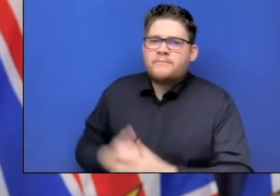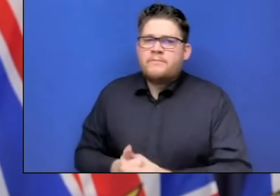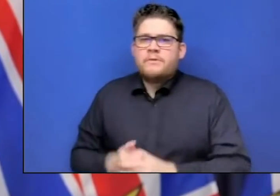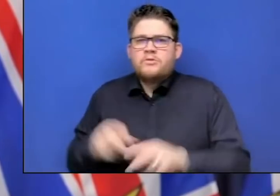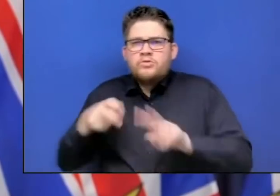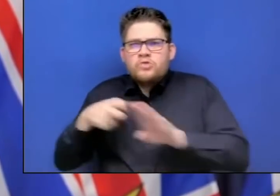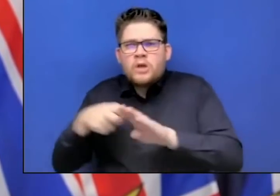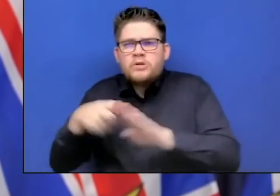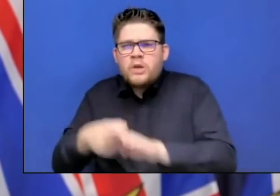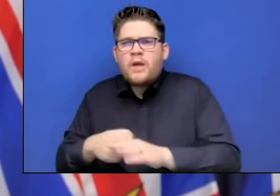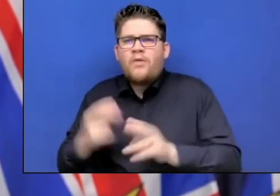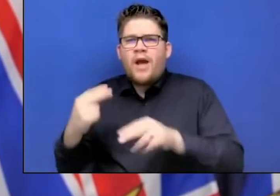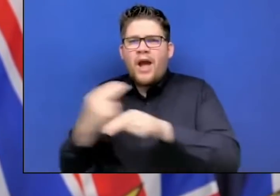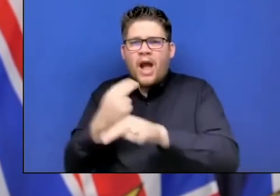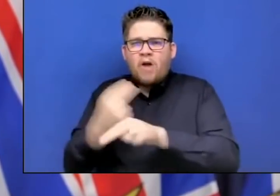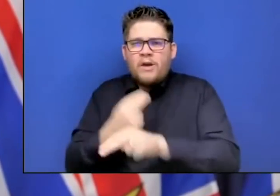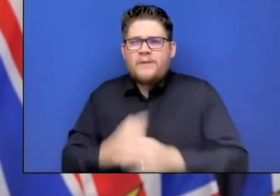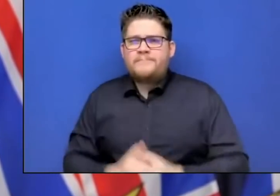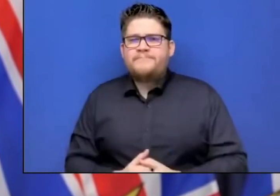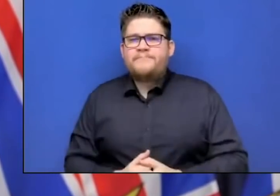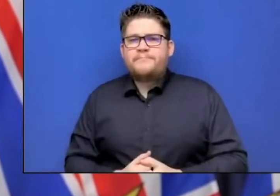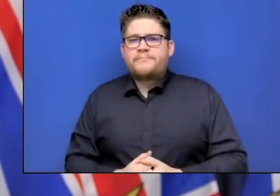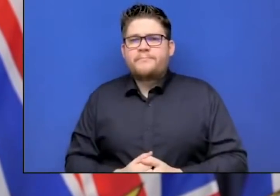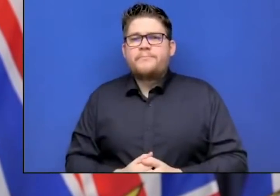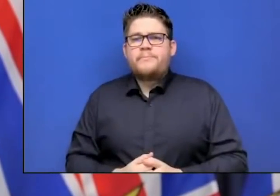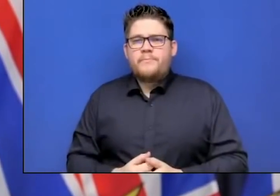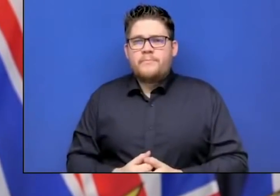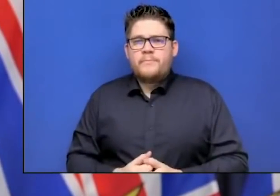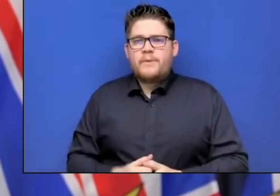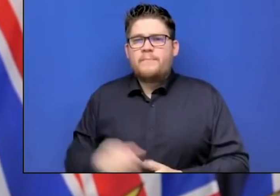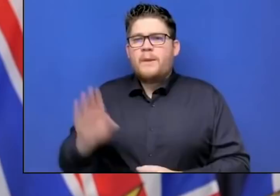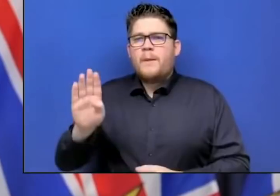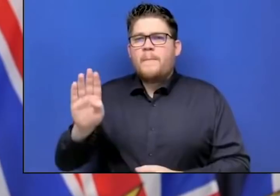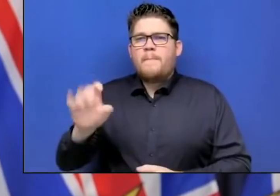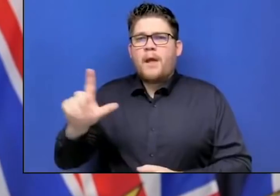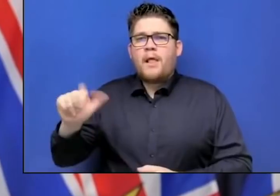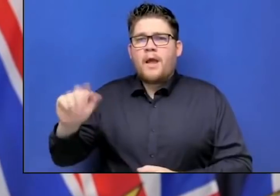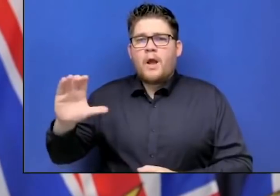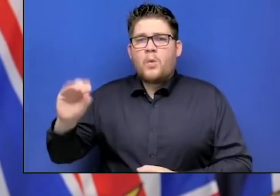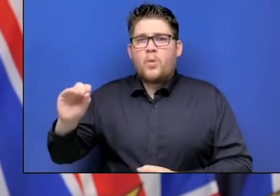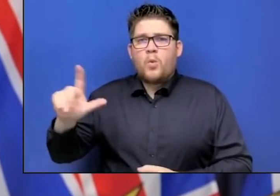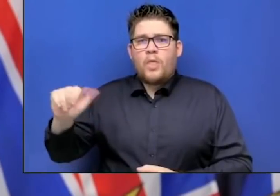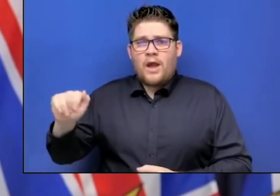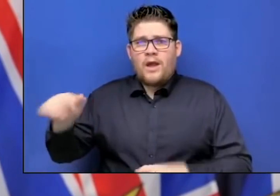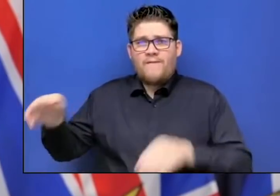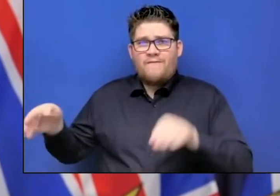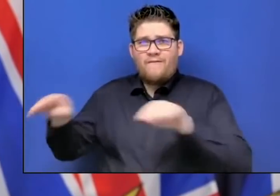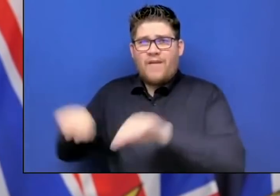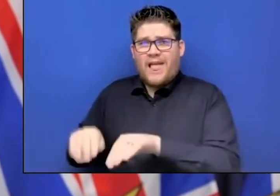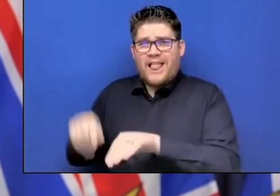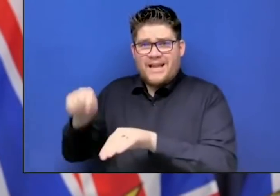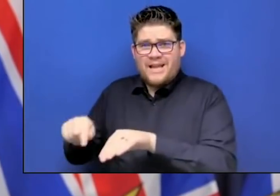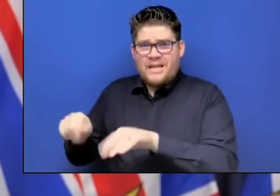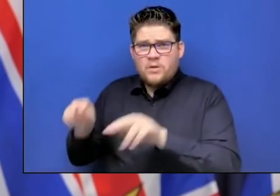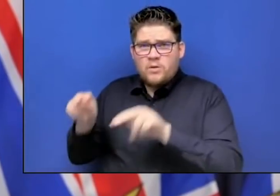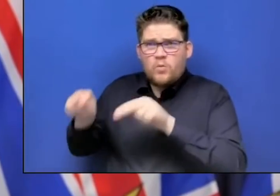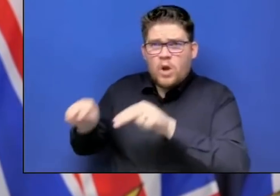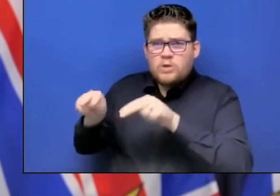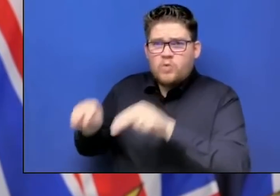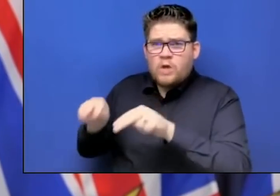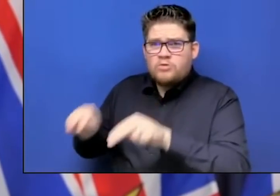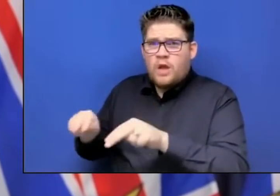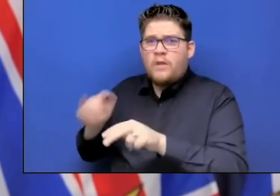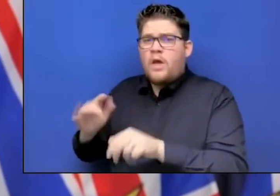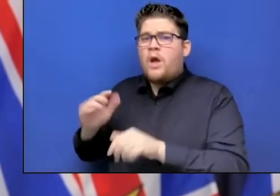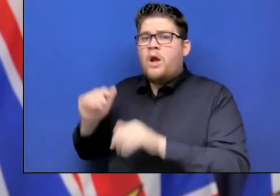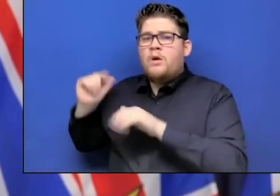in the region. We have crews stationed now in the Bella Coola Valley, ready to respond as required, because the weather event is heading